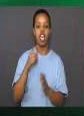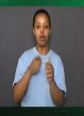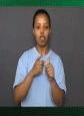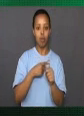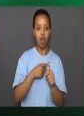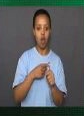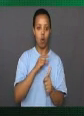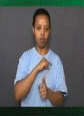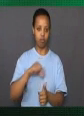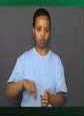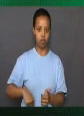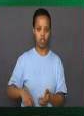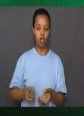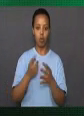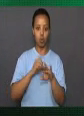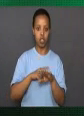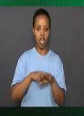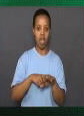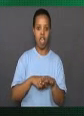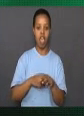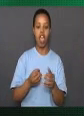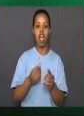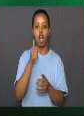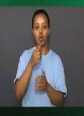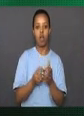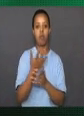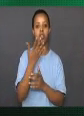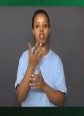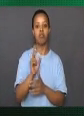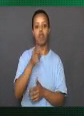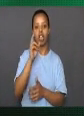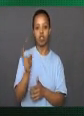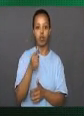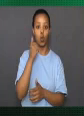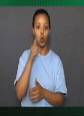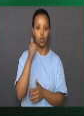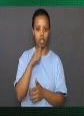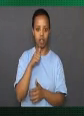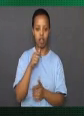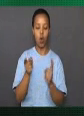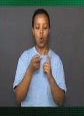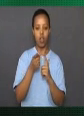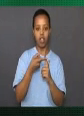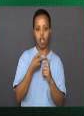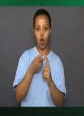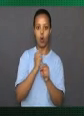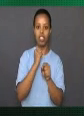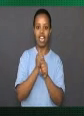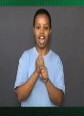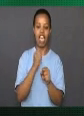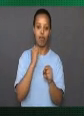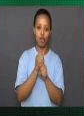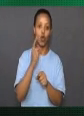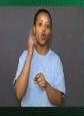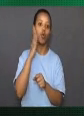the only reproductively active female; worker bees, who are